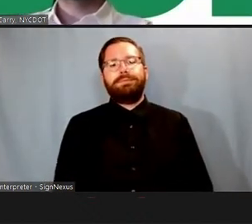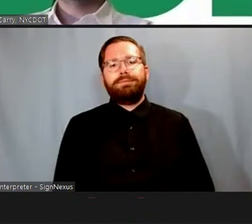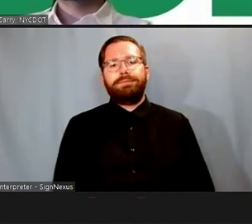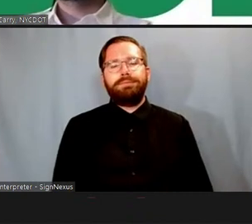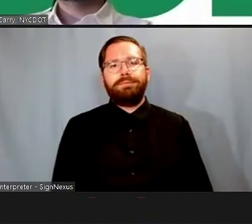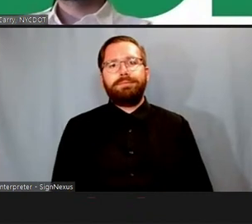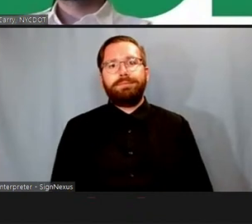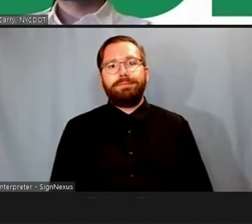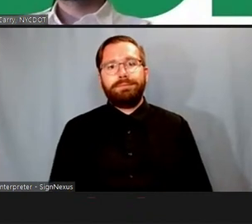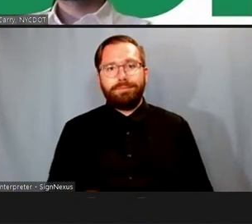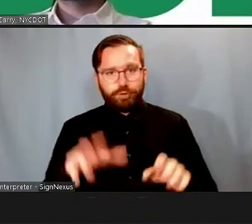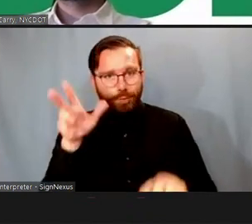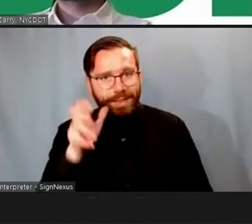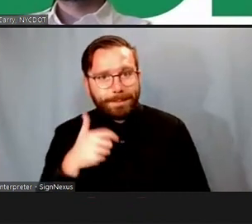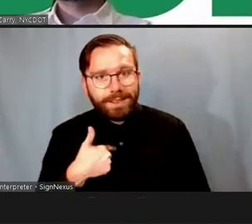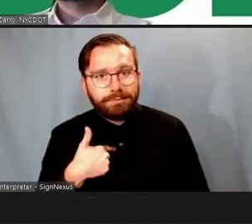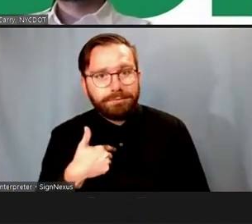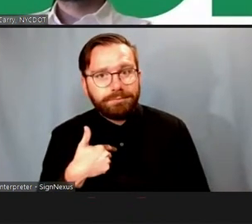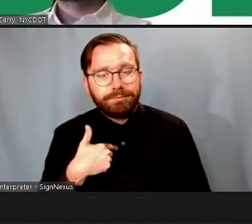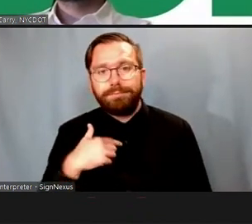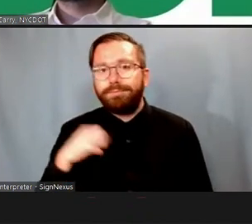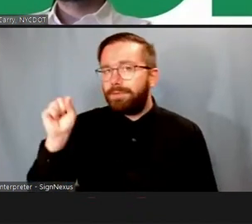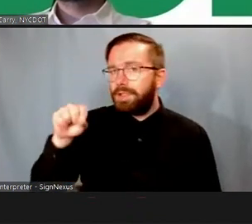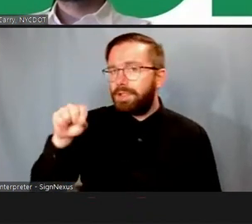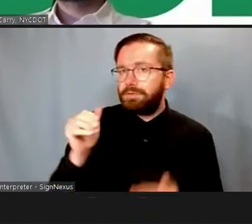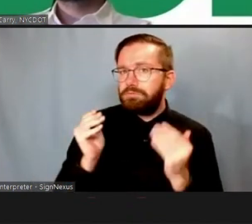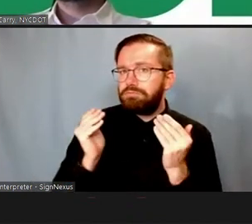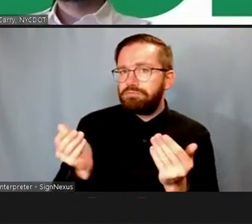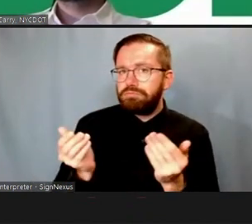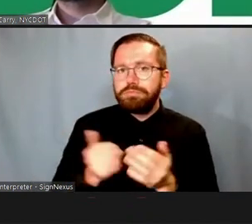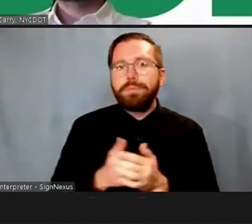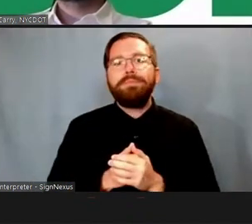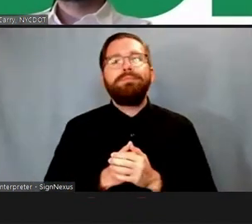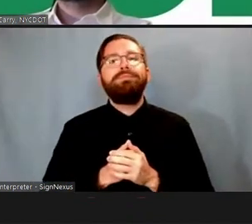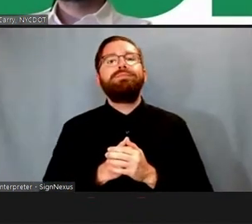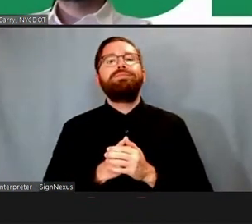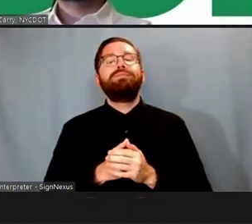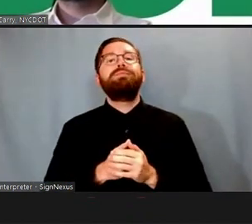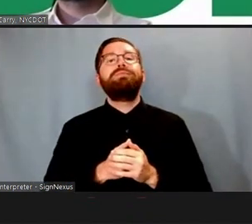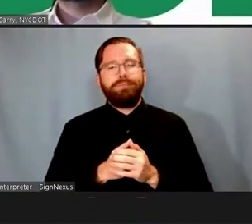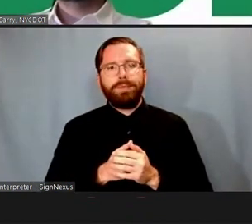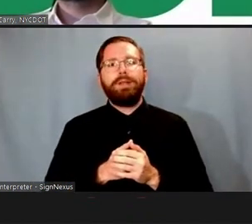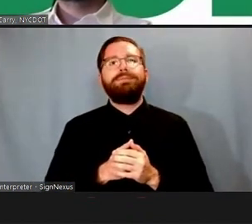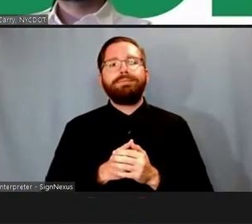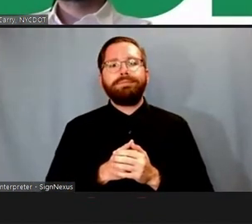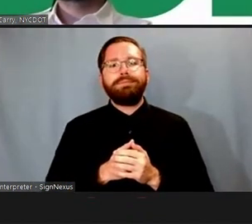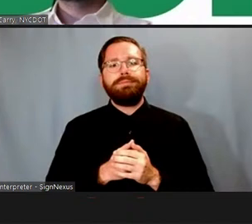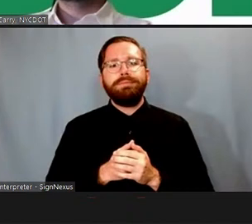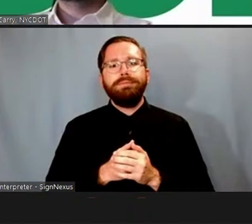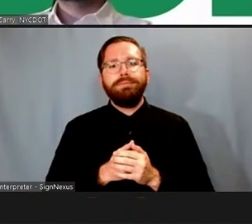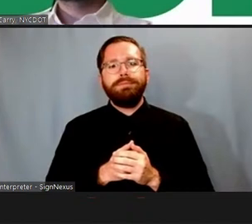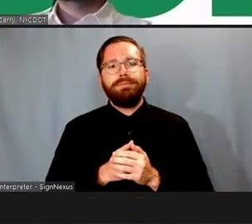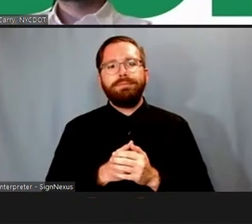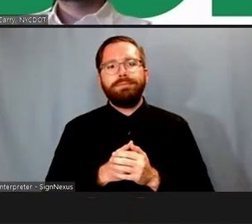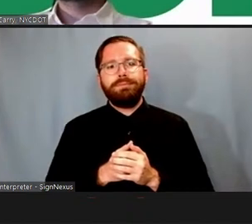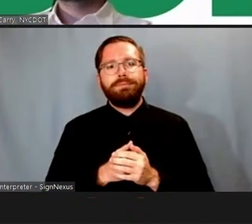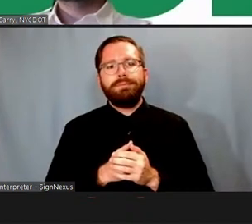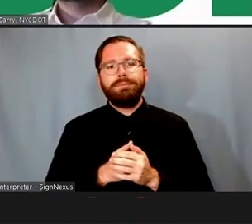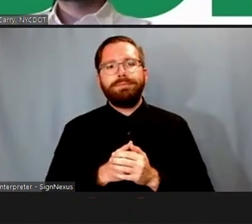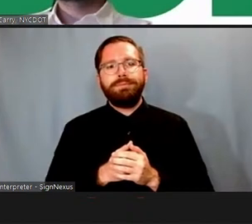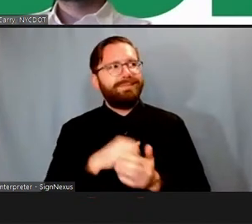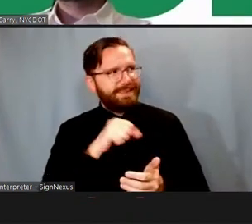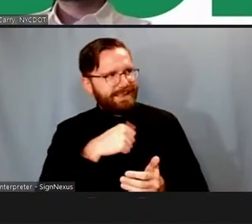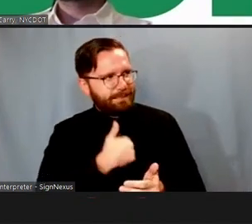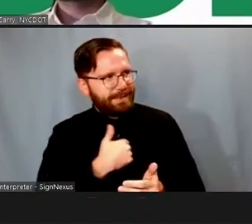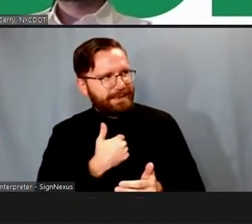can you hear me yes we can please proceed okay hold up dalia i'm speaking please sorry that was